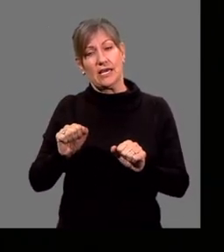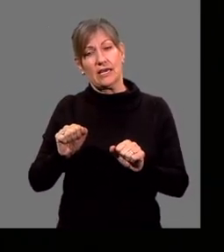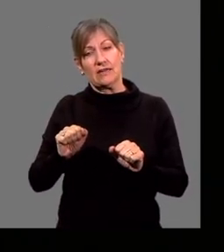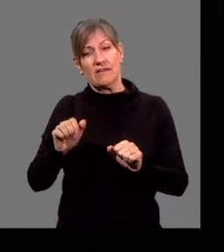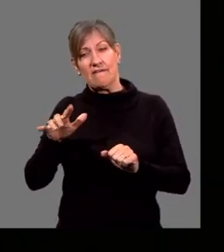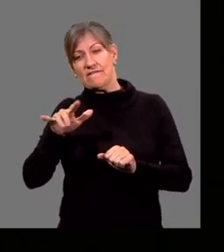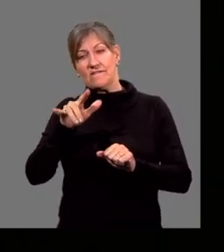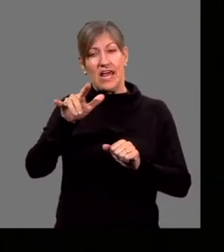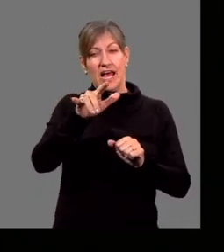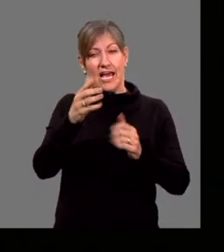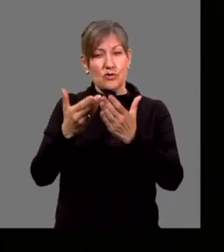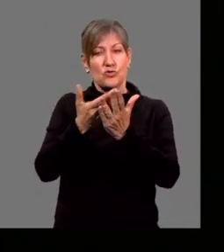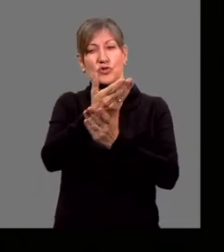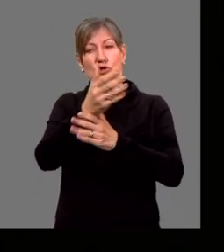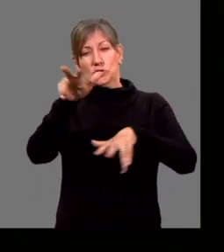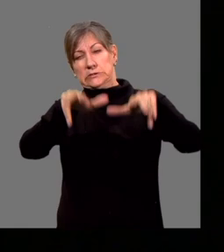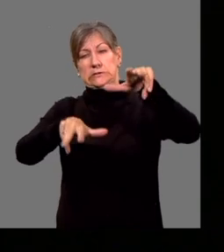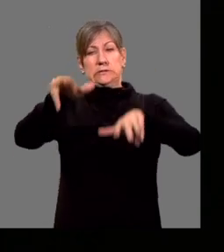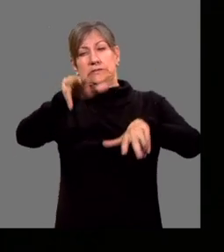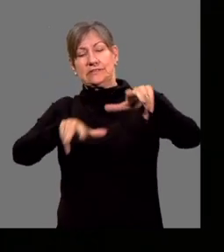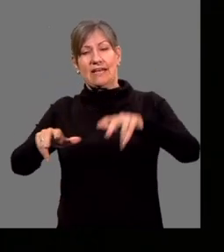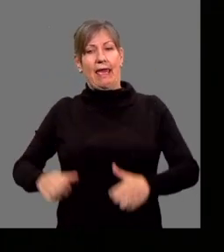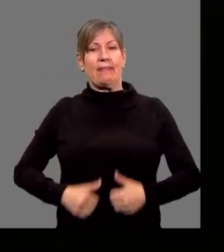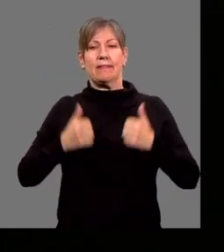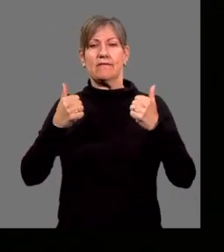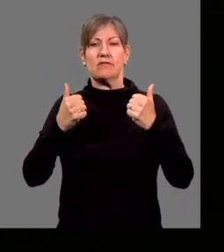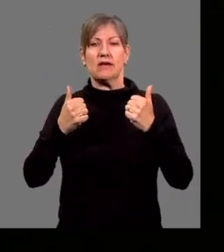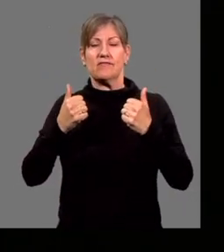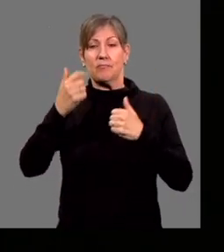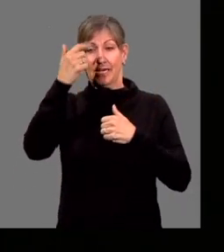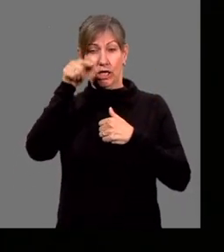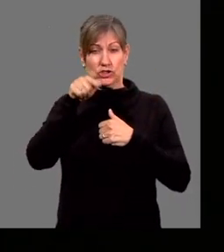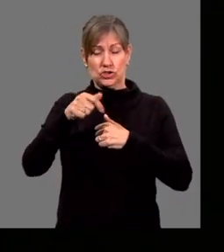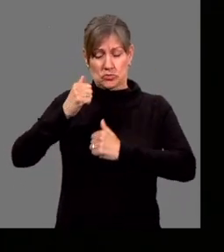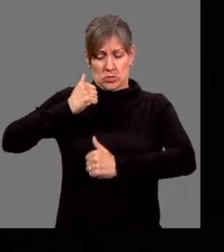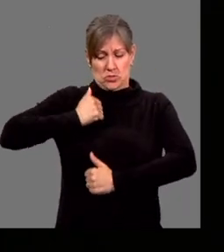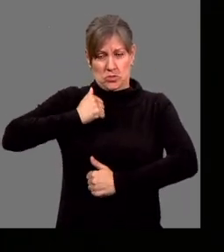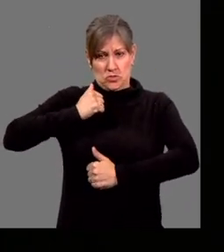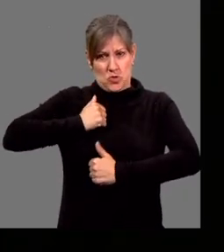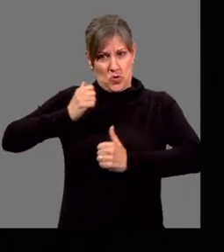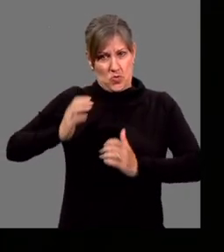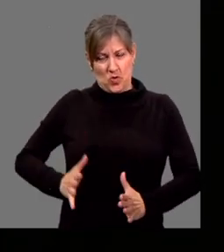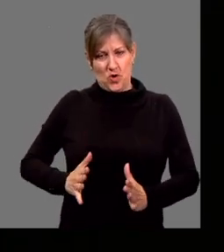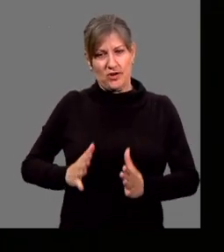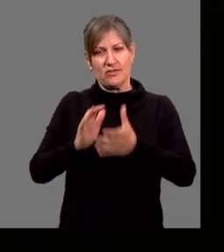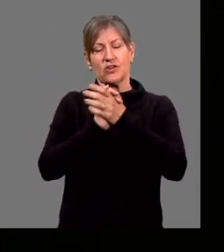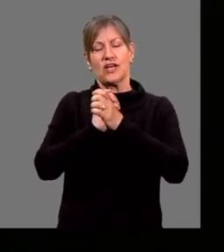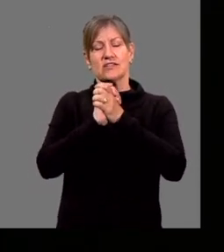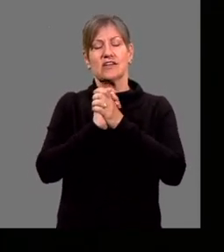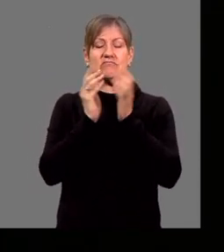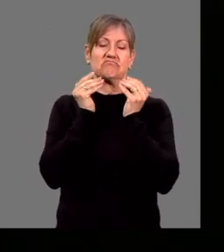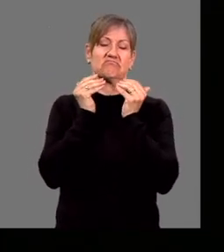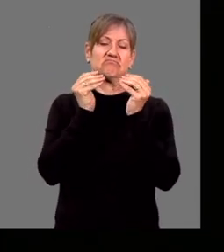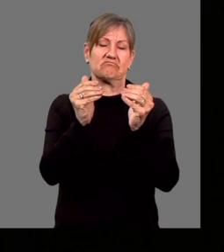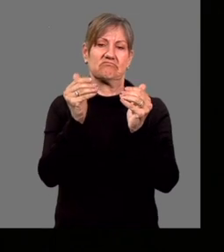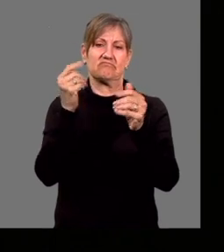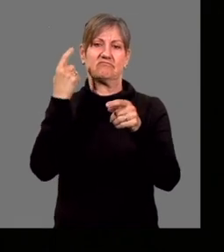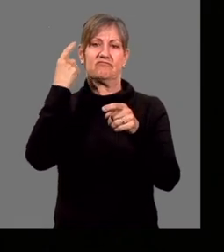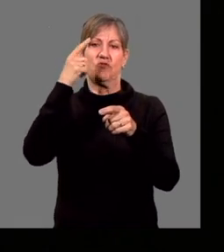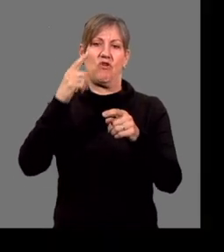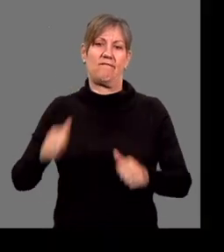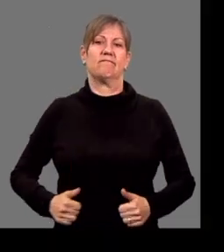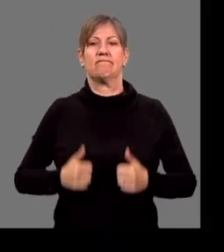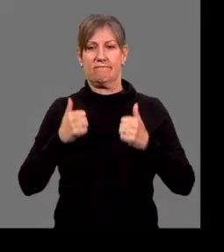the turbulence, and live life because you are a warrior. Congratulations as we press forward on our journey.